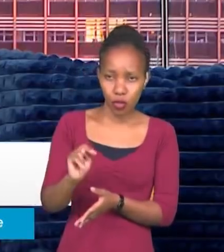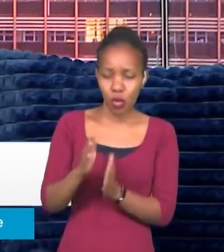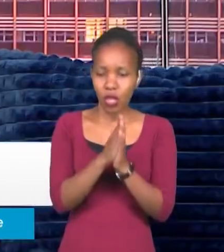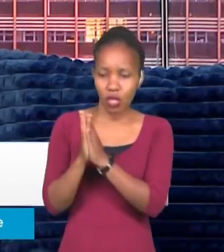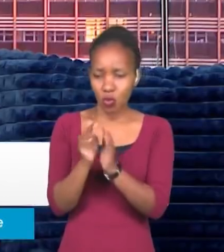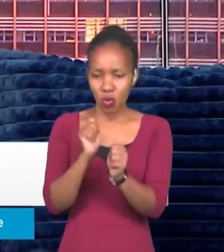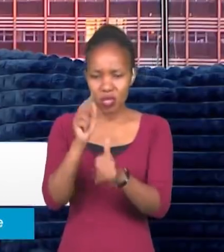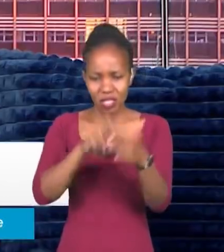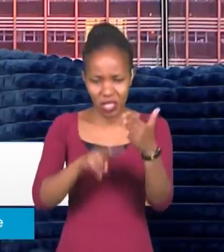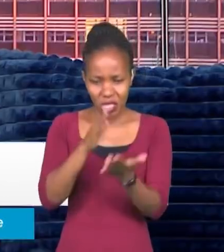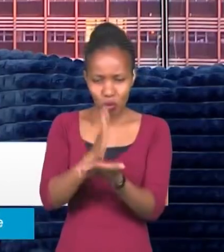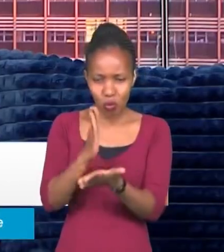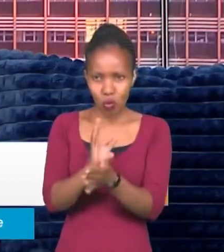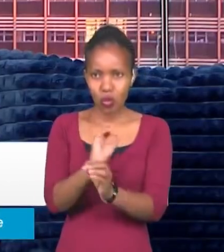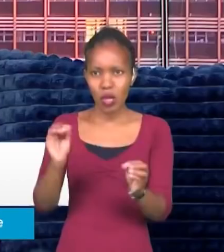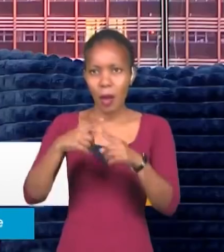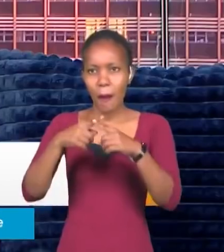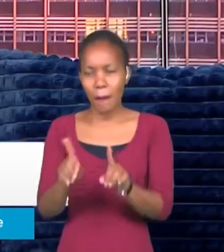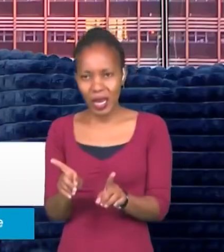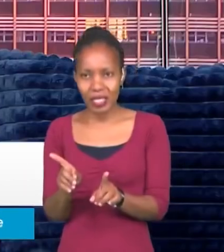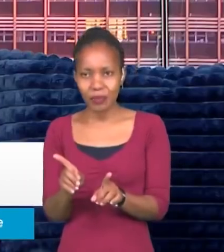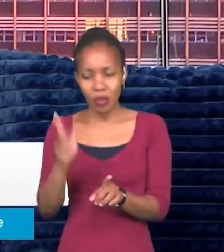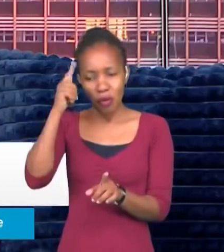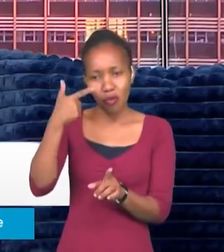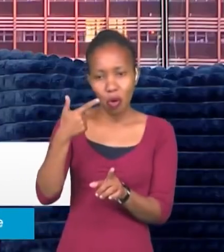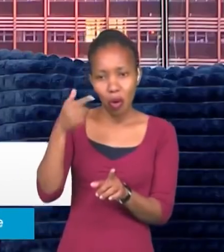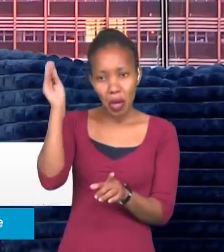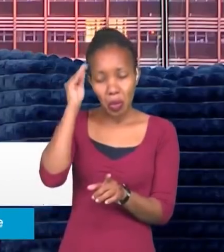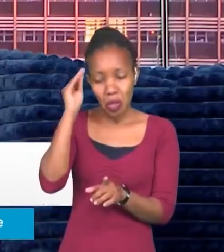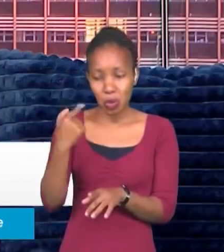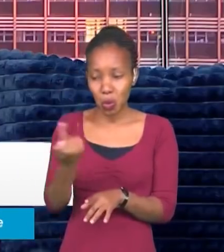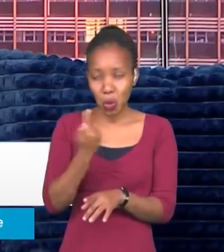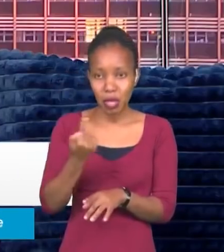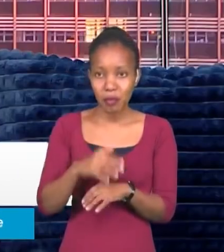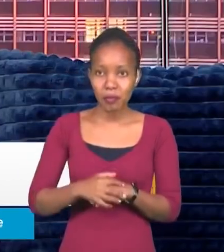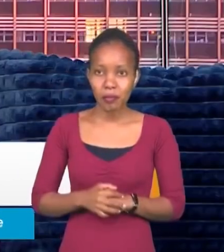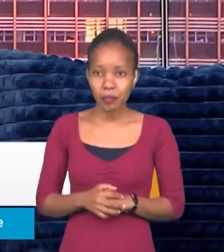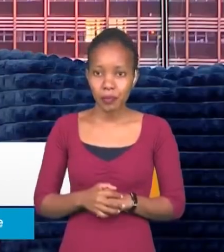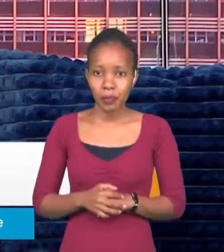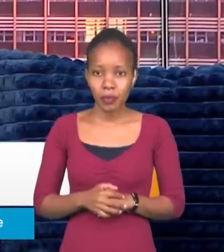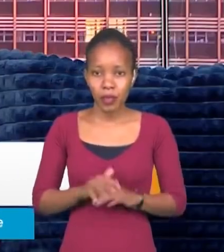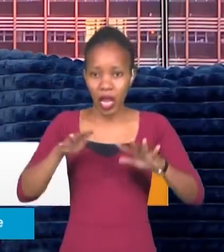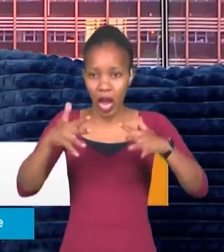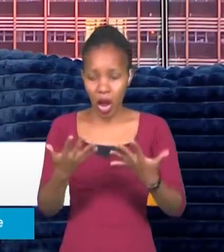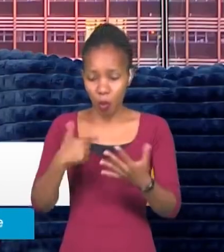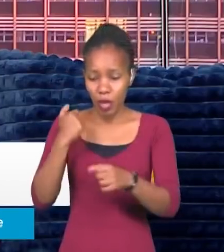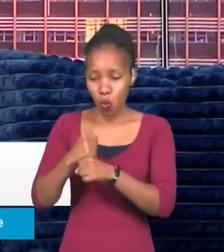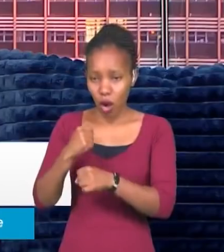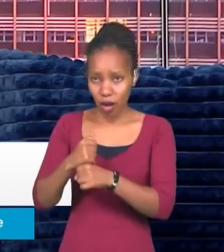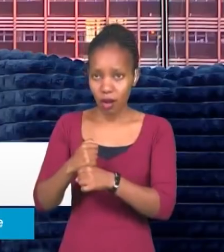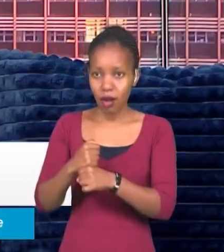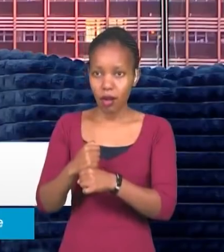real, but they're meant for their academics, right? But then how am I going to work on